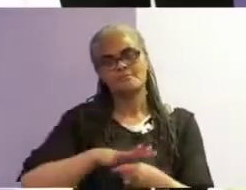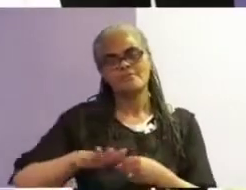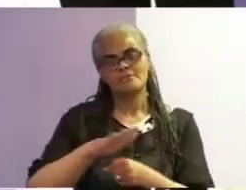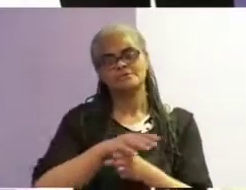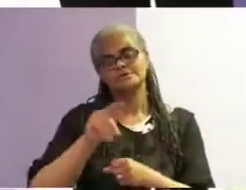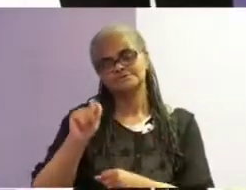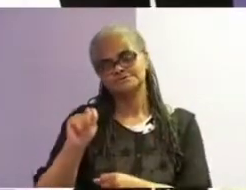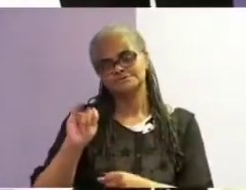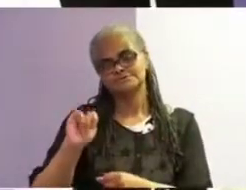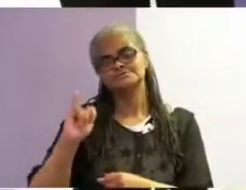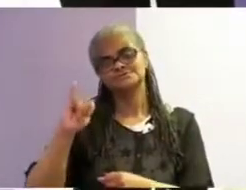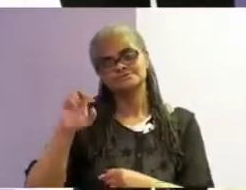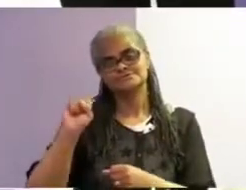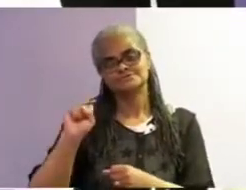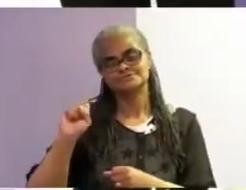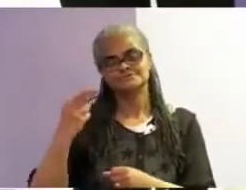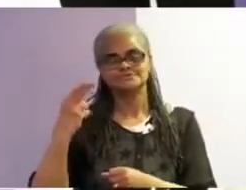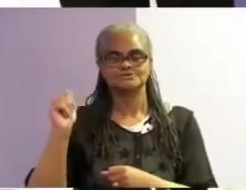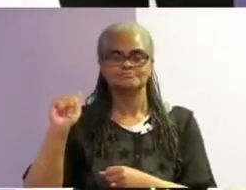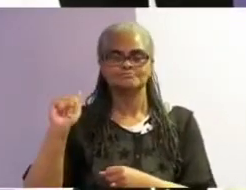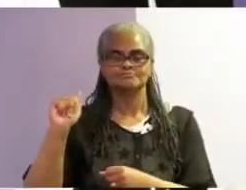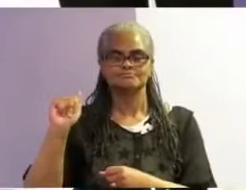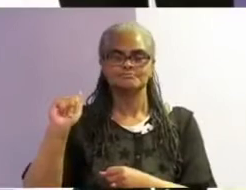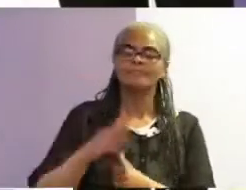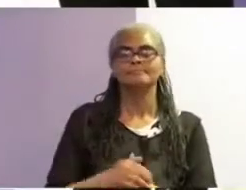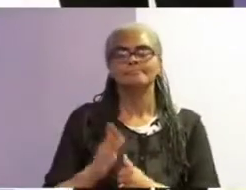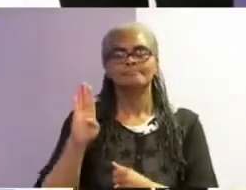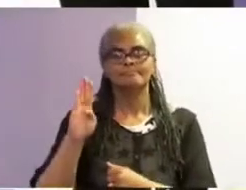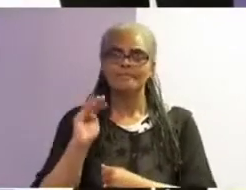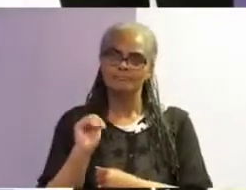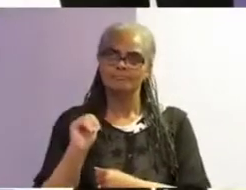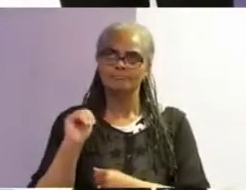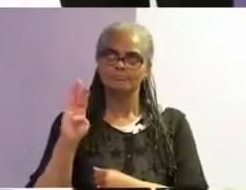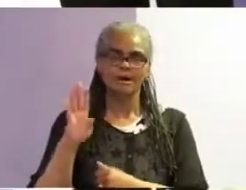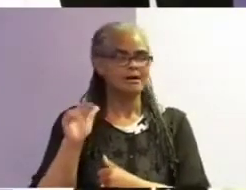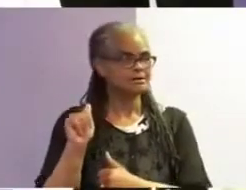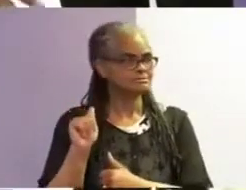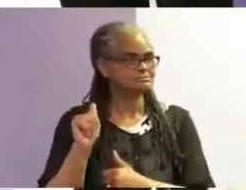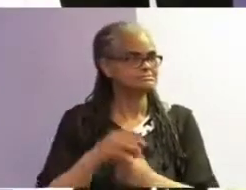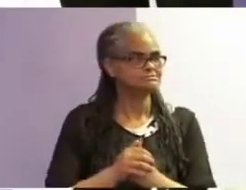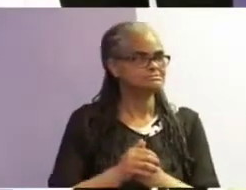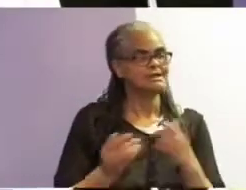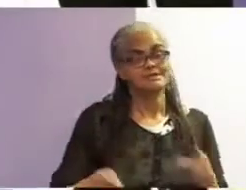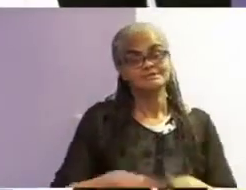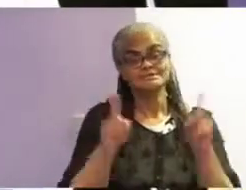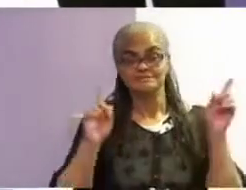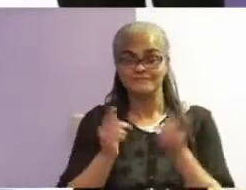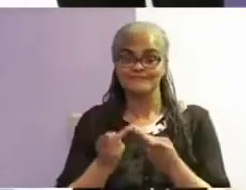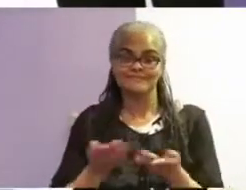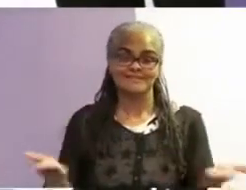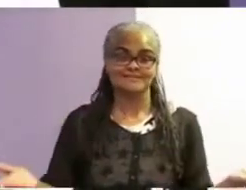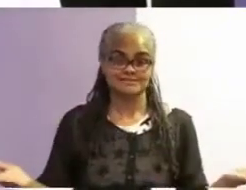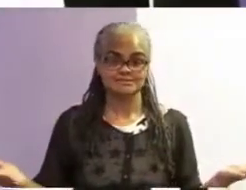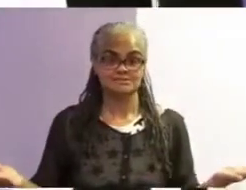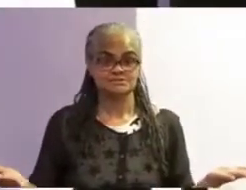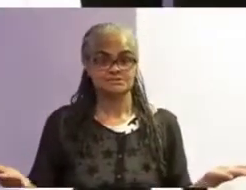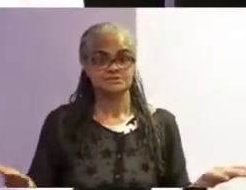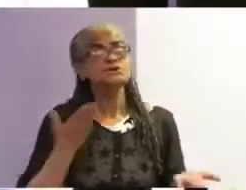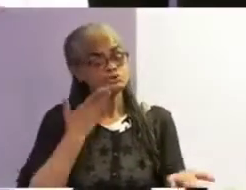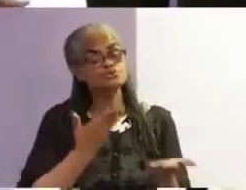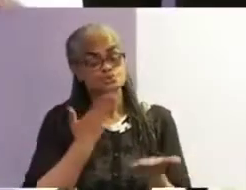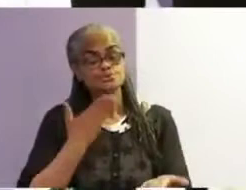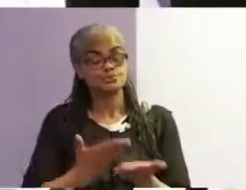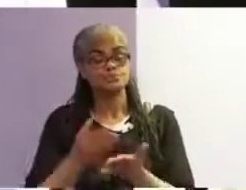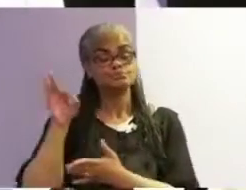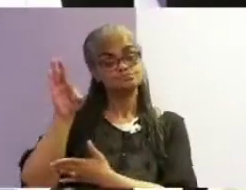He talks about where he's from, and oftentimes you hear about Elijah and different things. It's good preaching material.